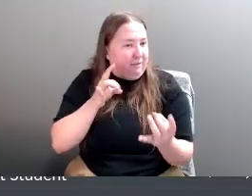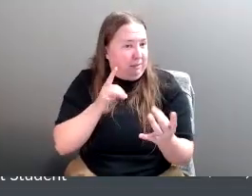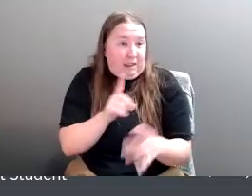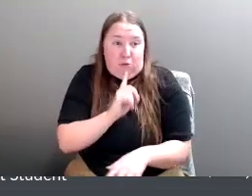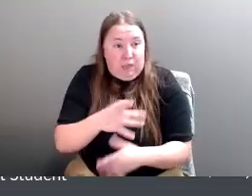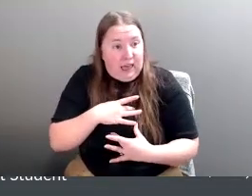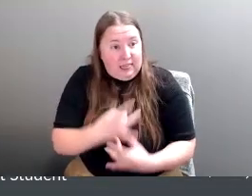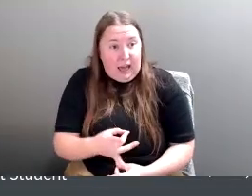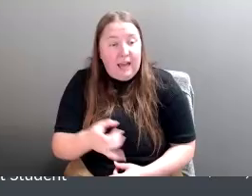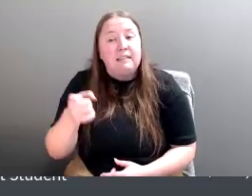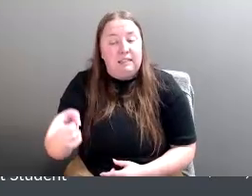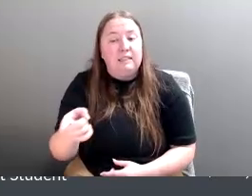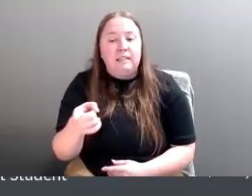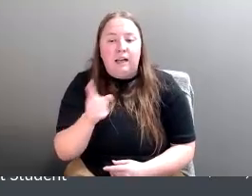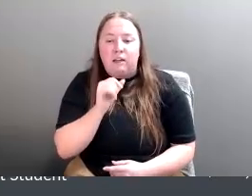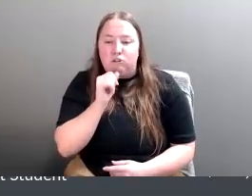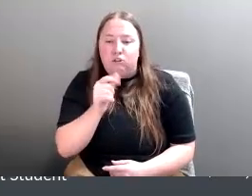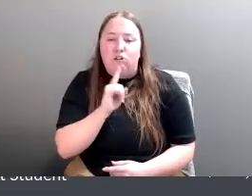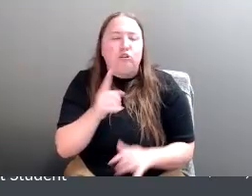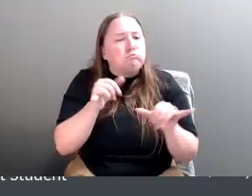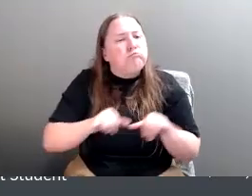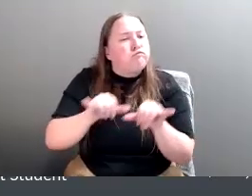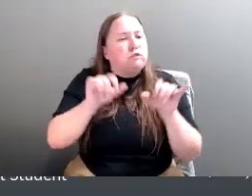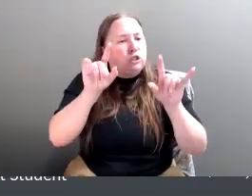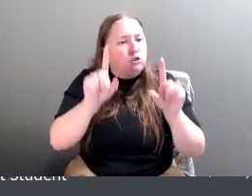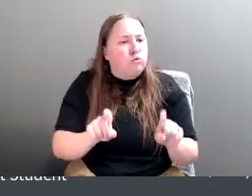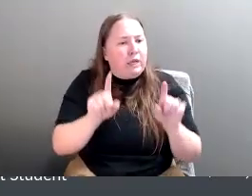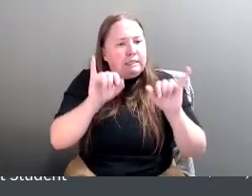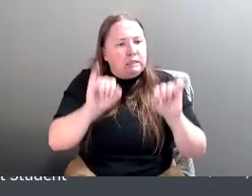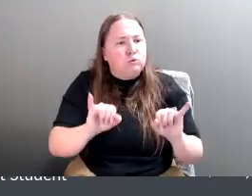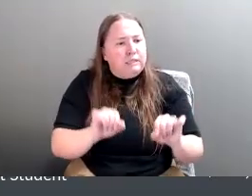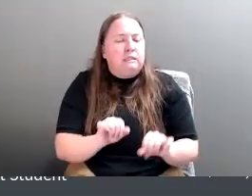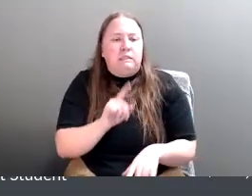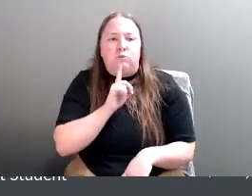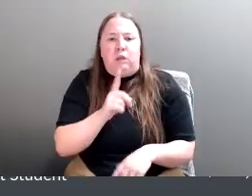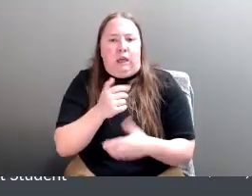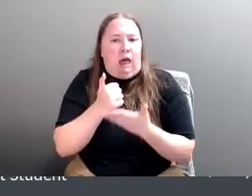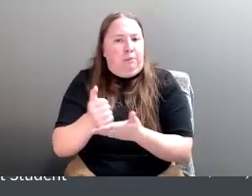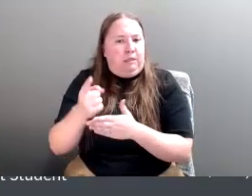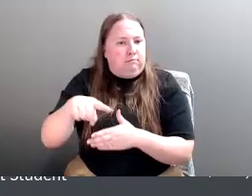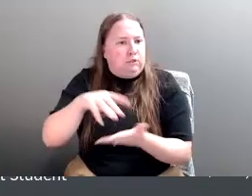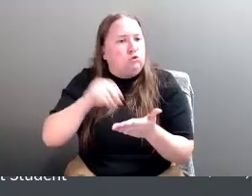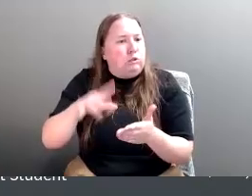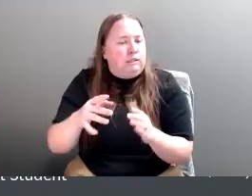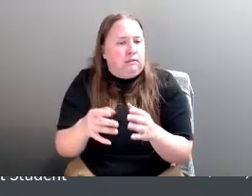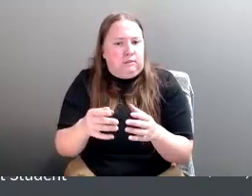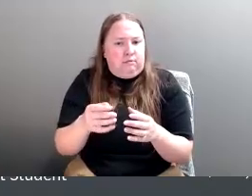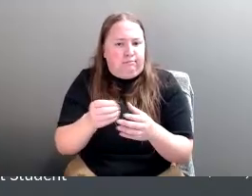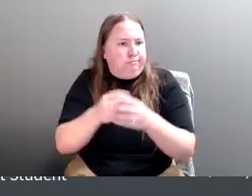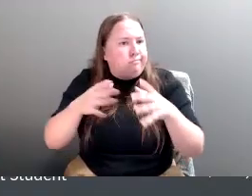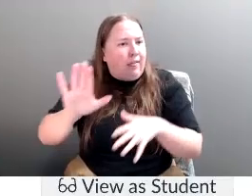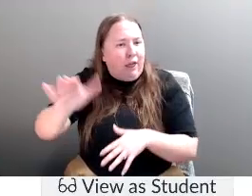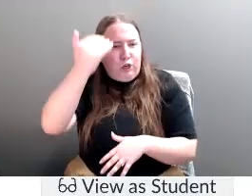like this because it's not just a standard quiz. It is really just helping them extend their knowledge.